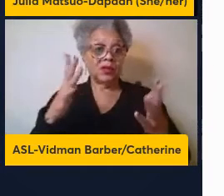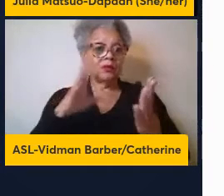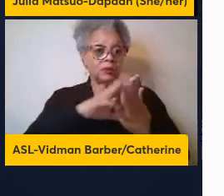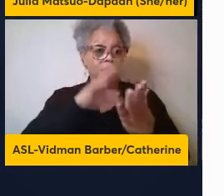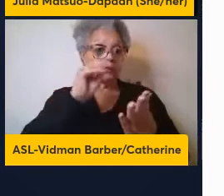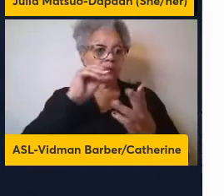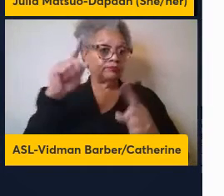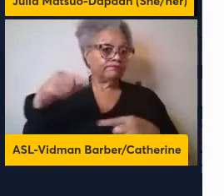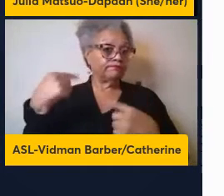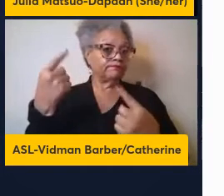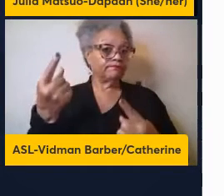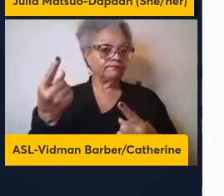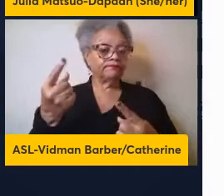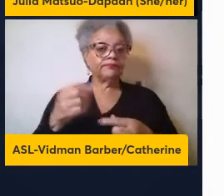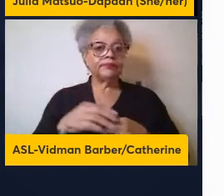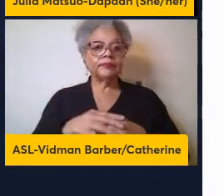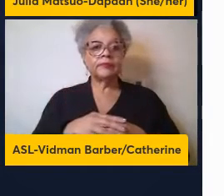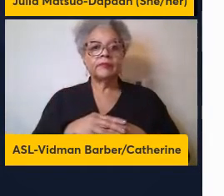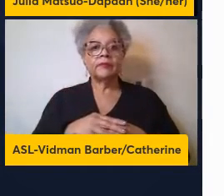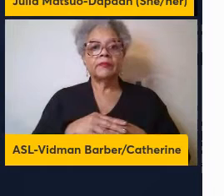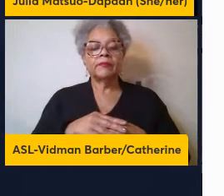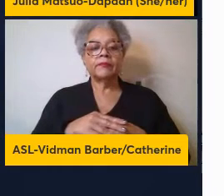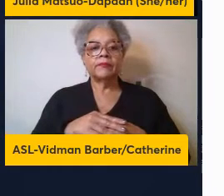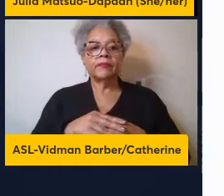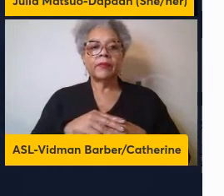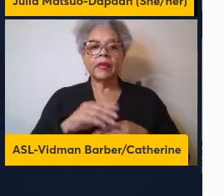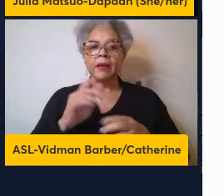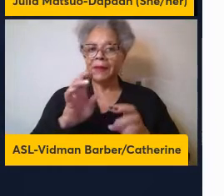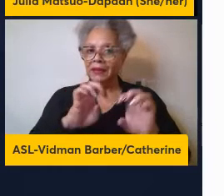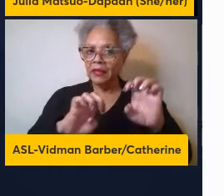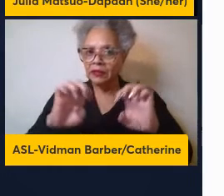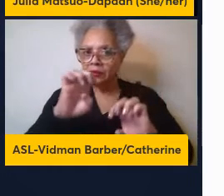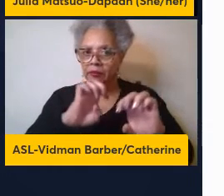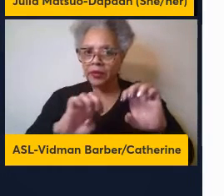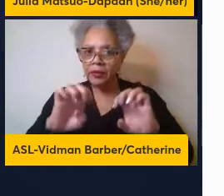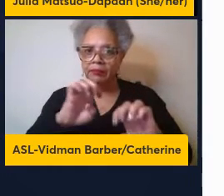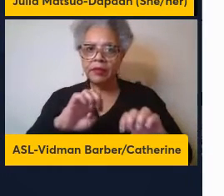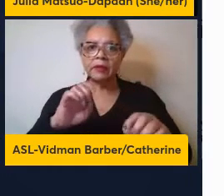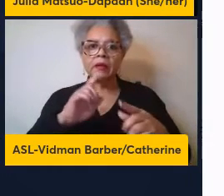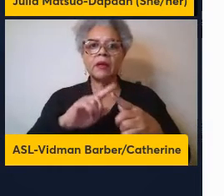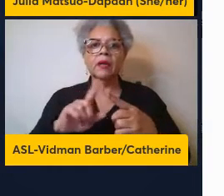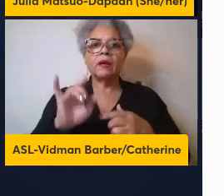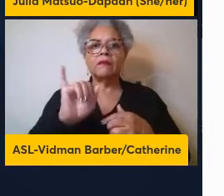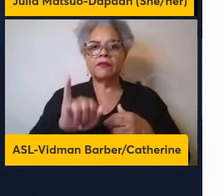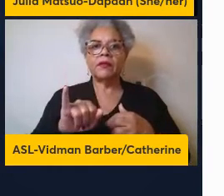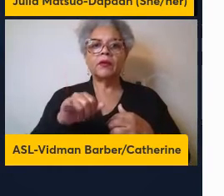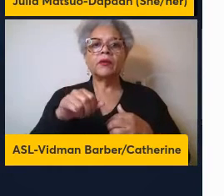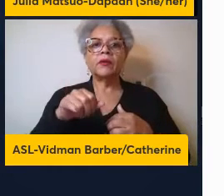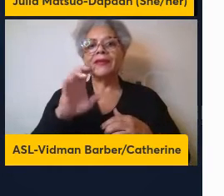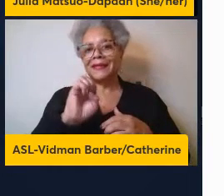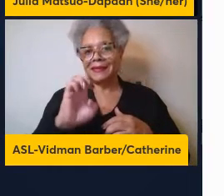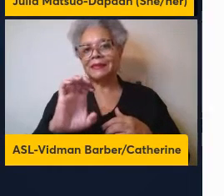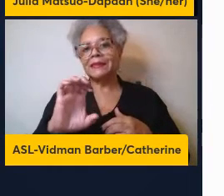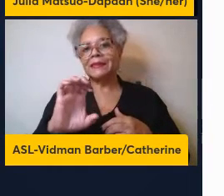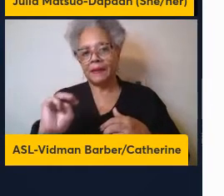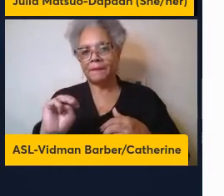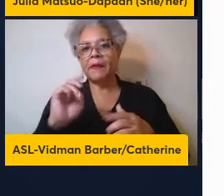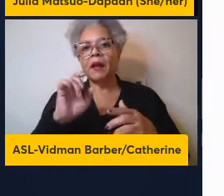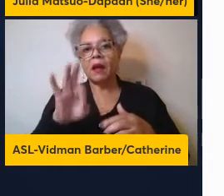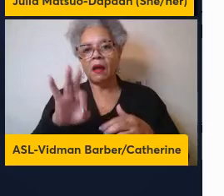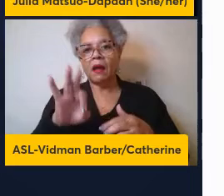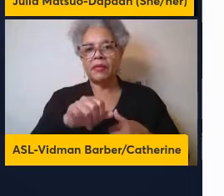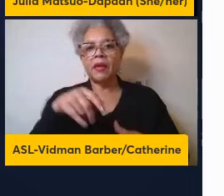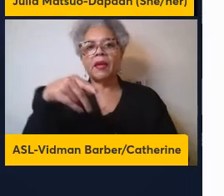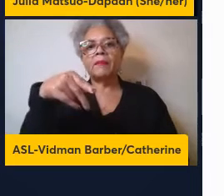the experimental cerebral malaria photogenesis. This is kind of a